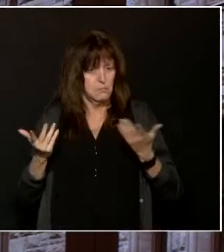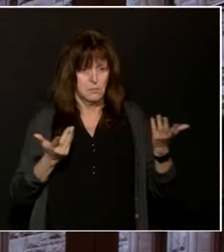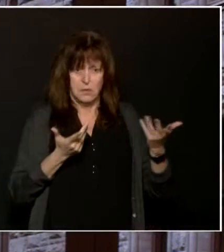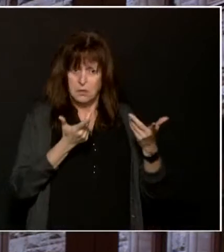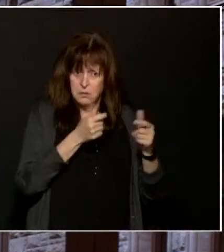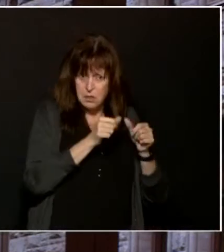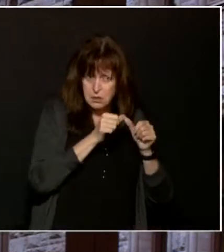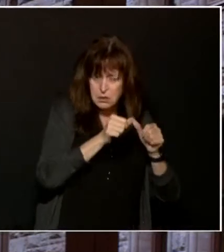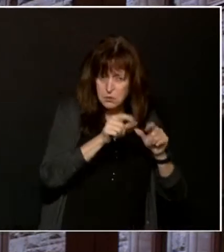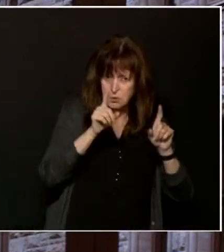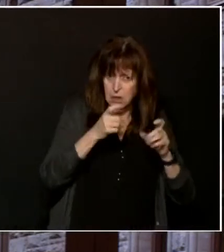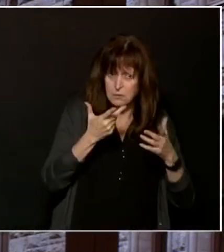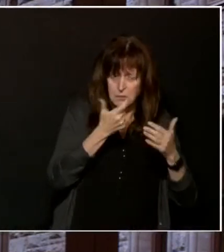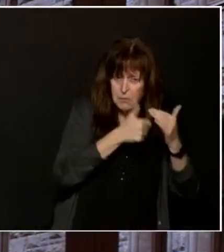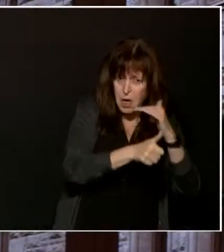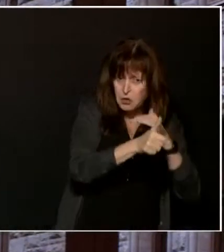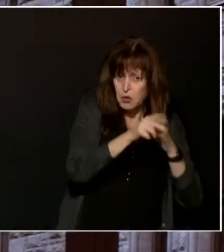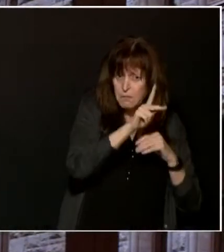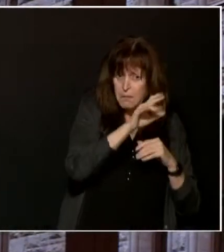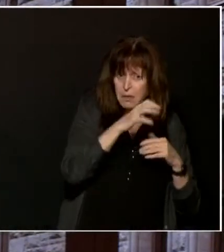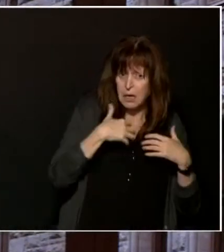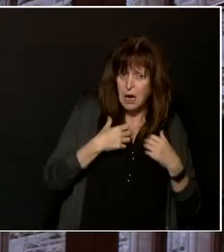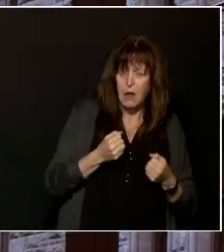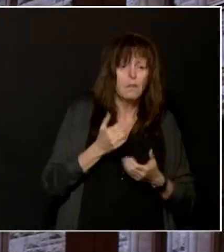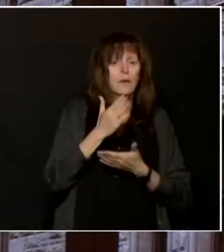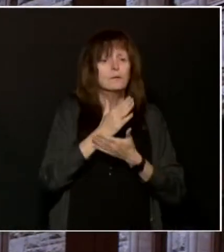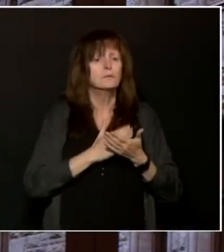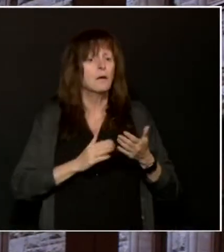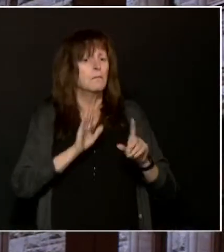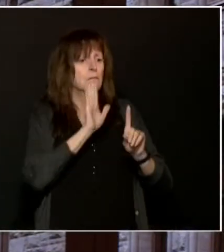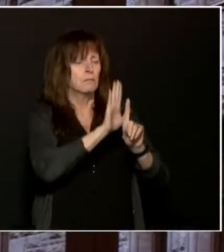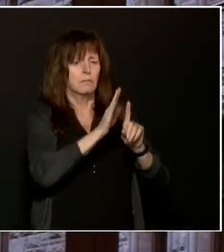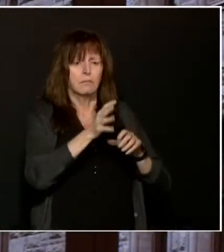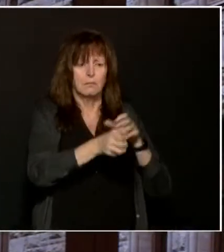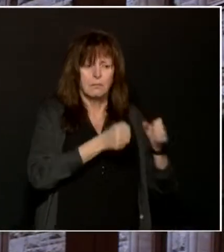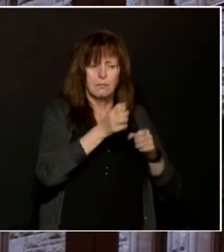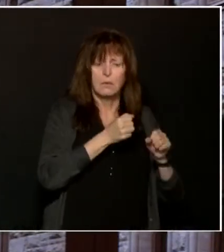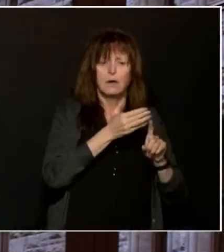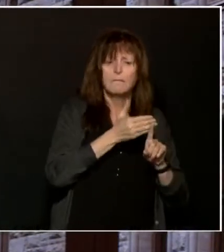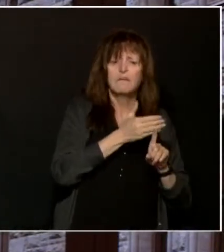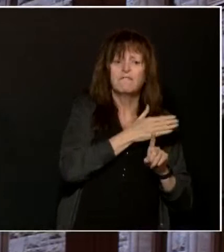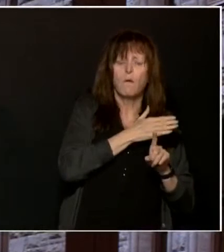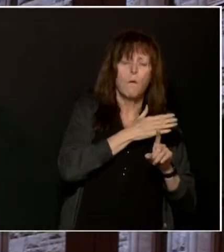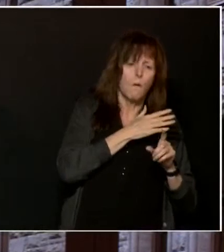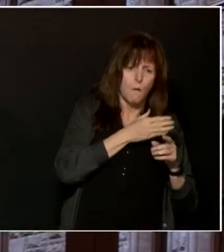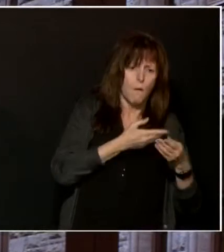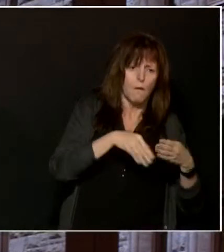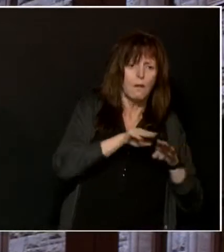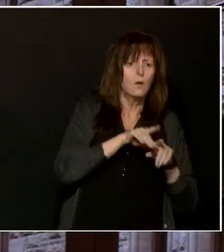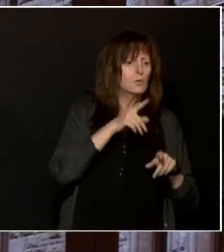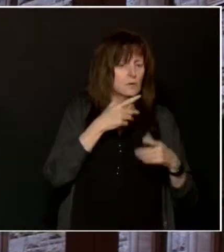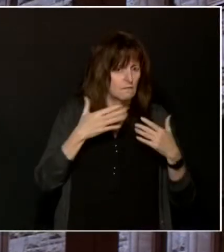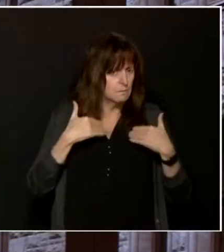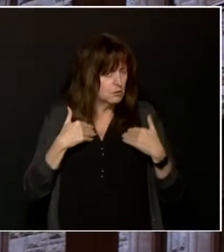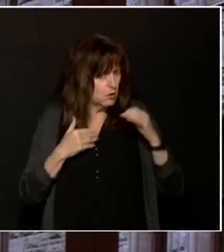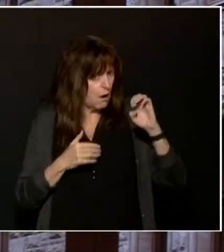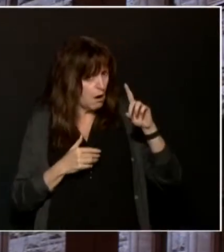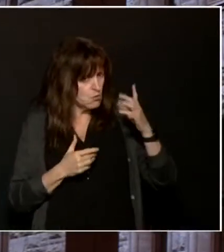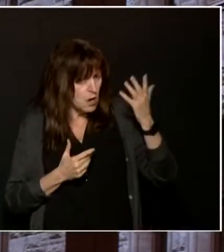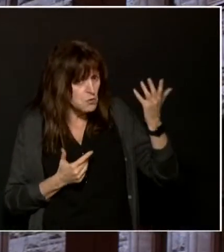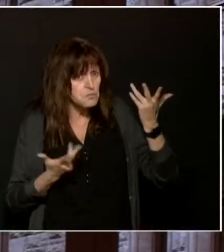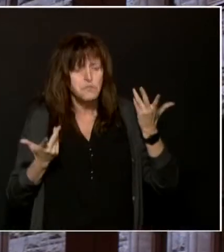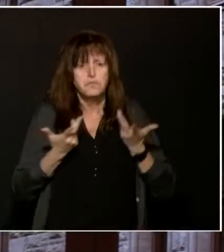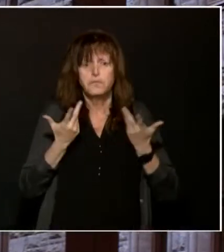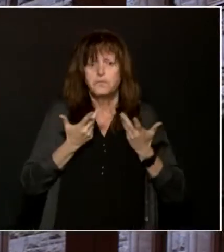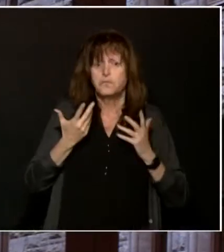been undertaking with a third party prior to the closure earlier on. So all those tests are available, but the main thing is